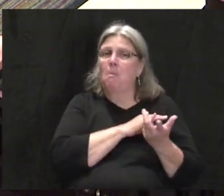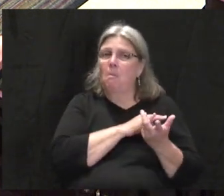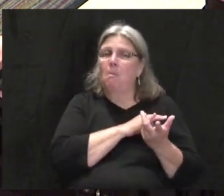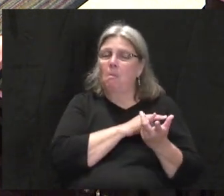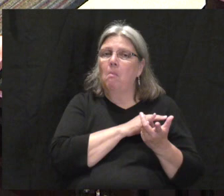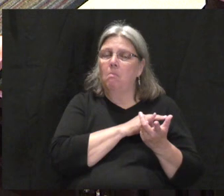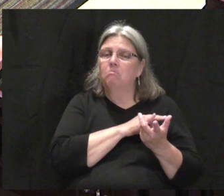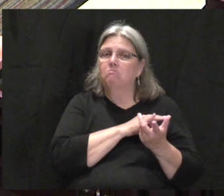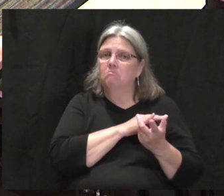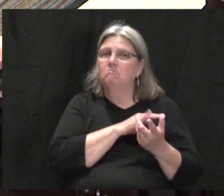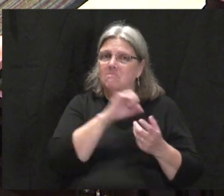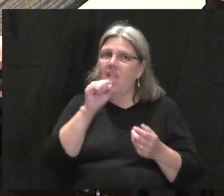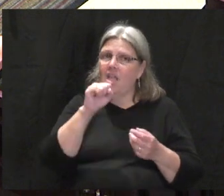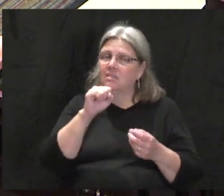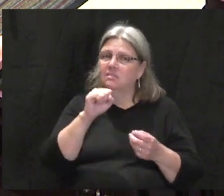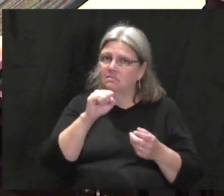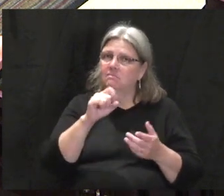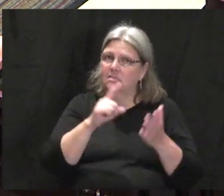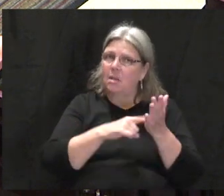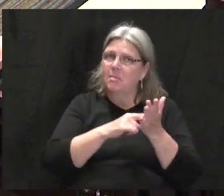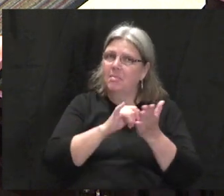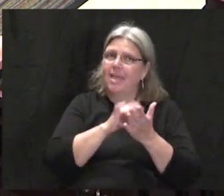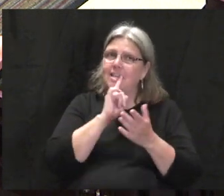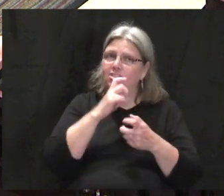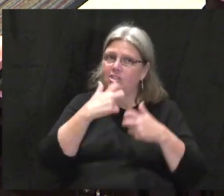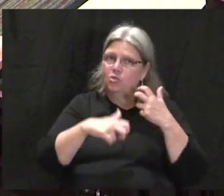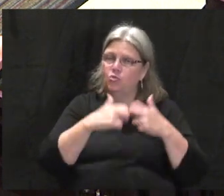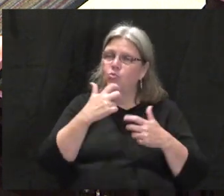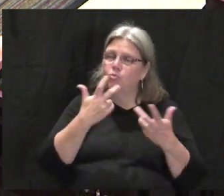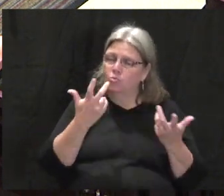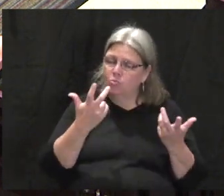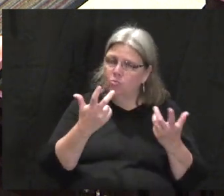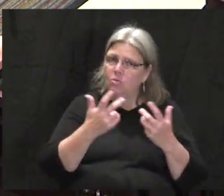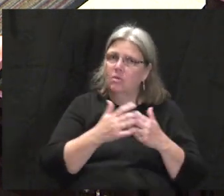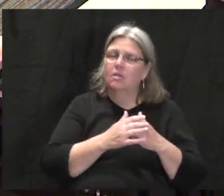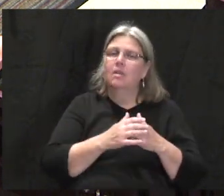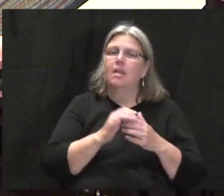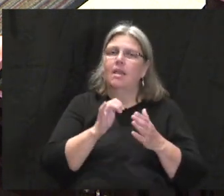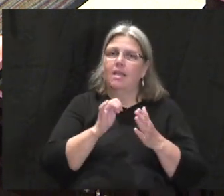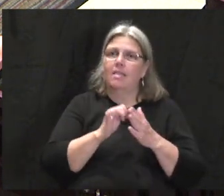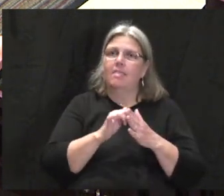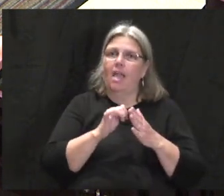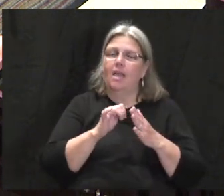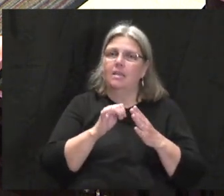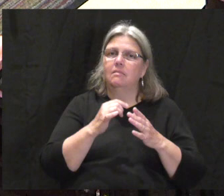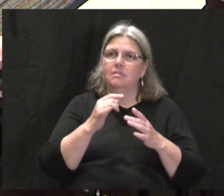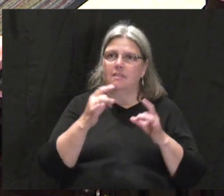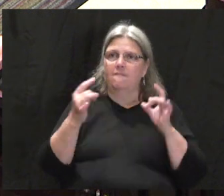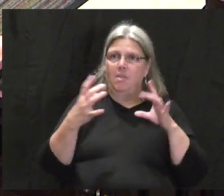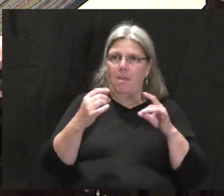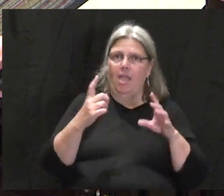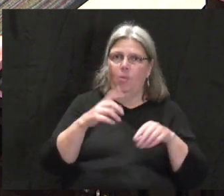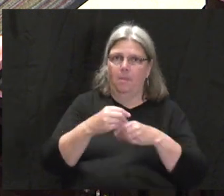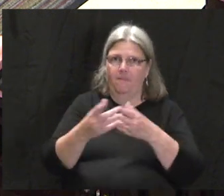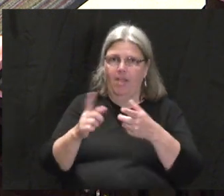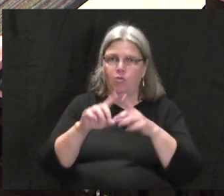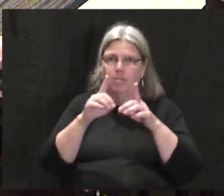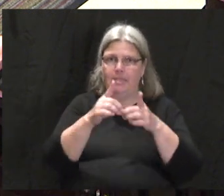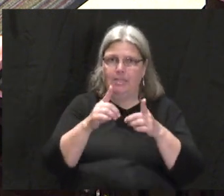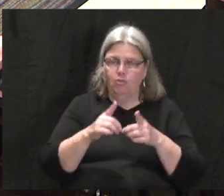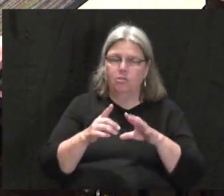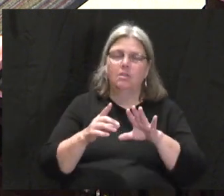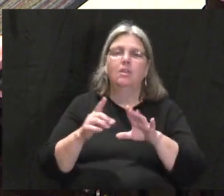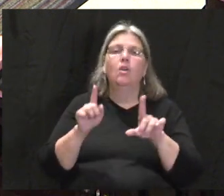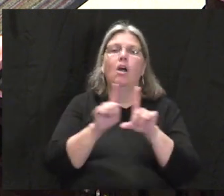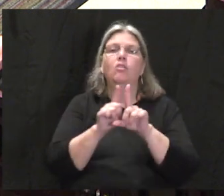as to ask if they are leaving, if they are going to another district. Sometimes people will voluntarily share what district it is or what school